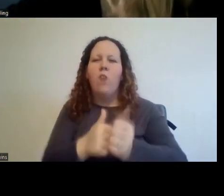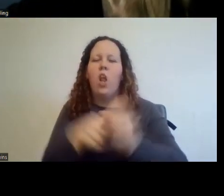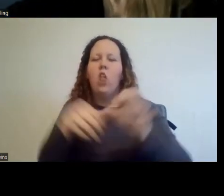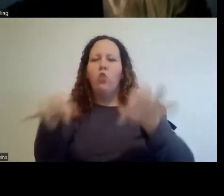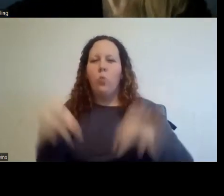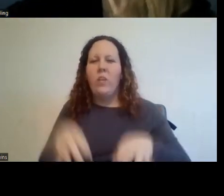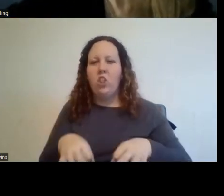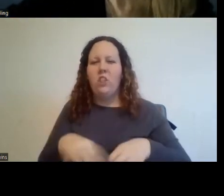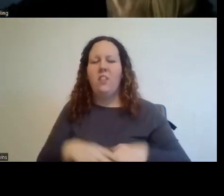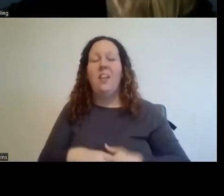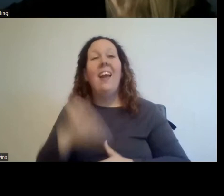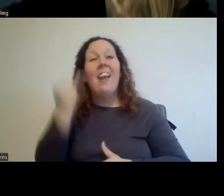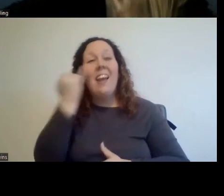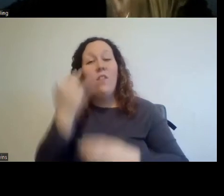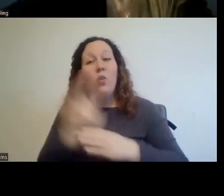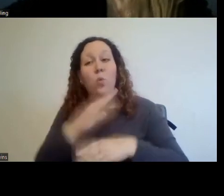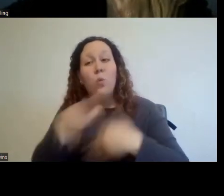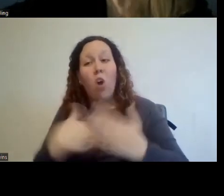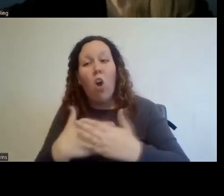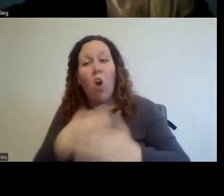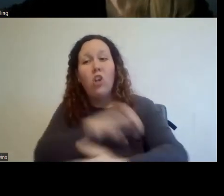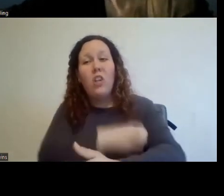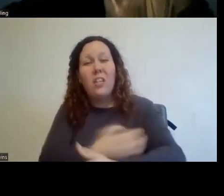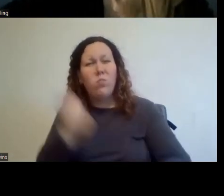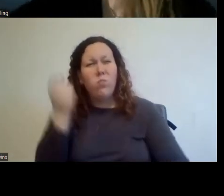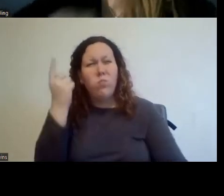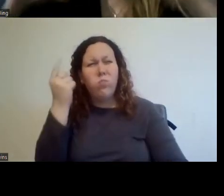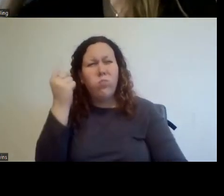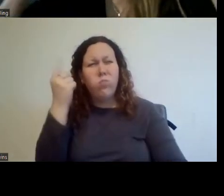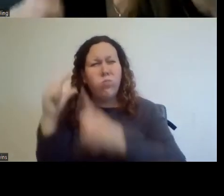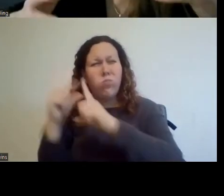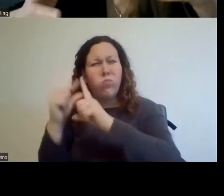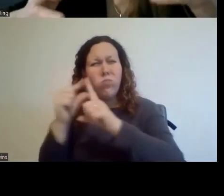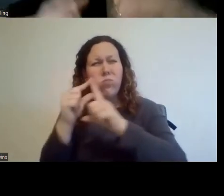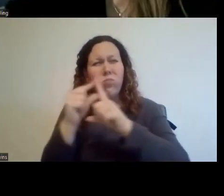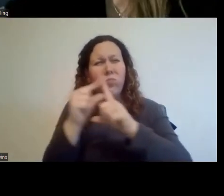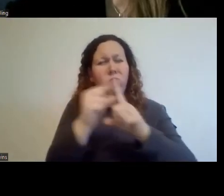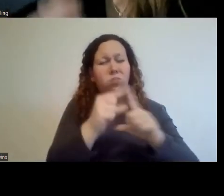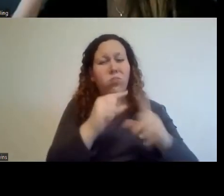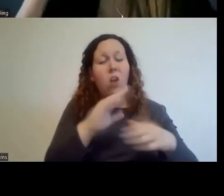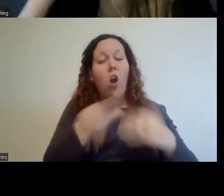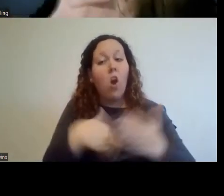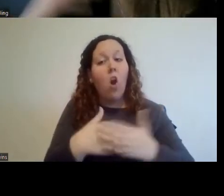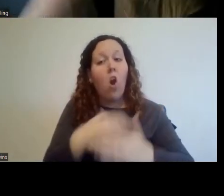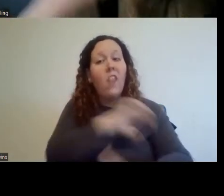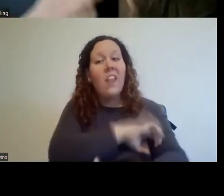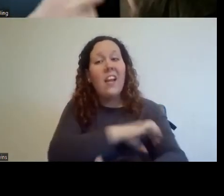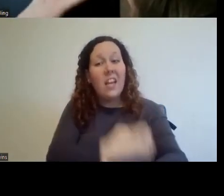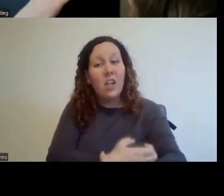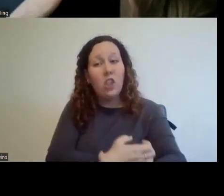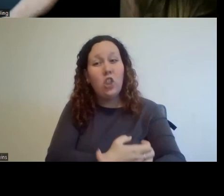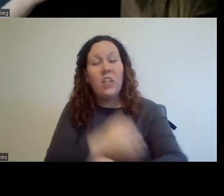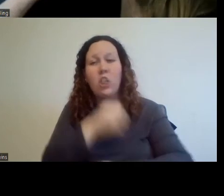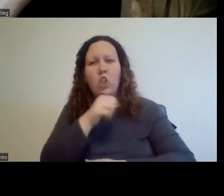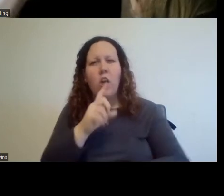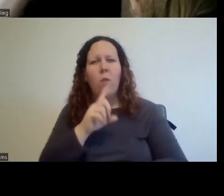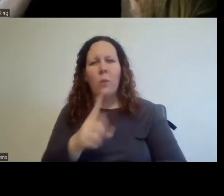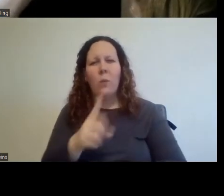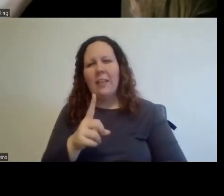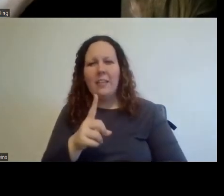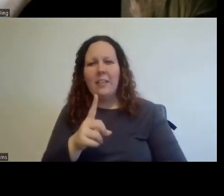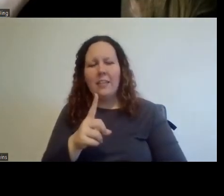energy just to understand what the words they're saying, you're giving all that energy and you're not really,